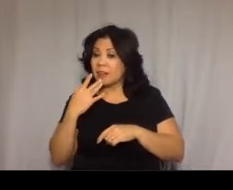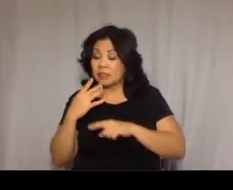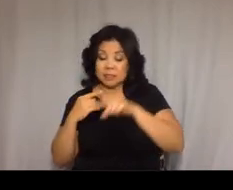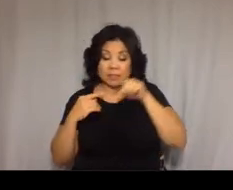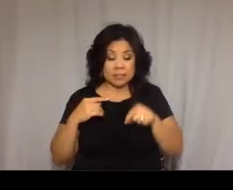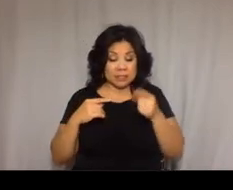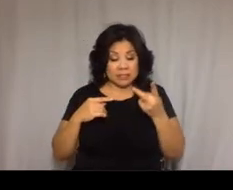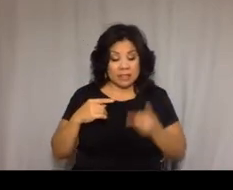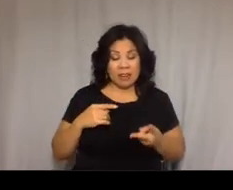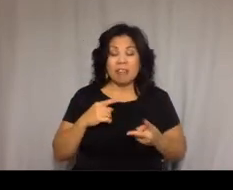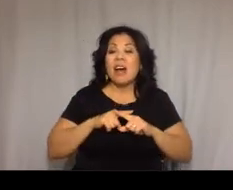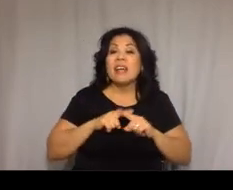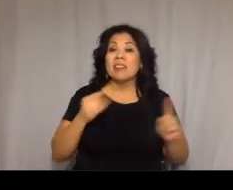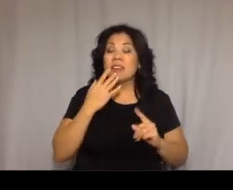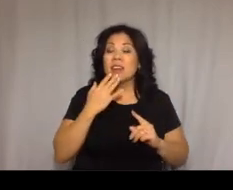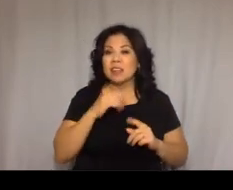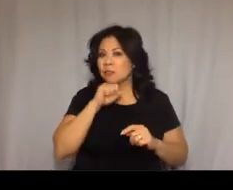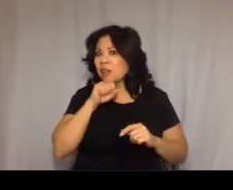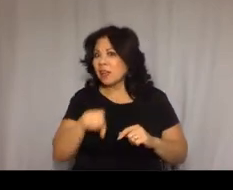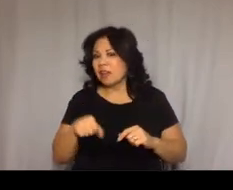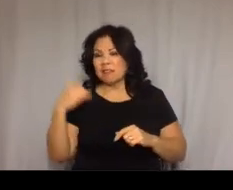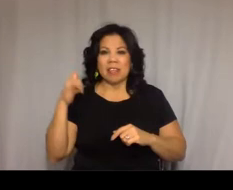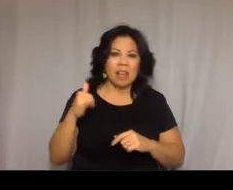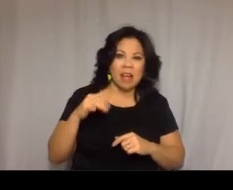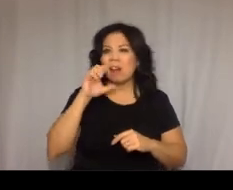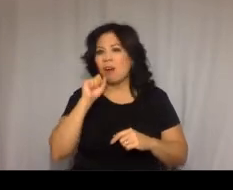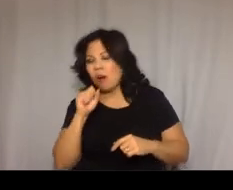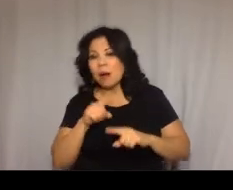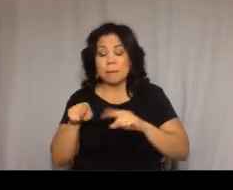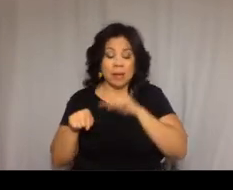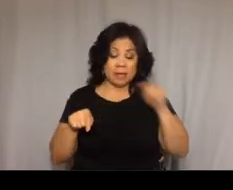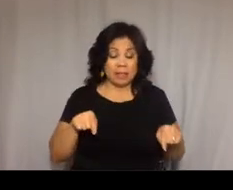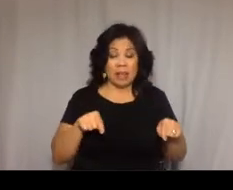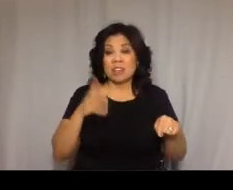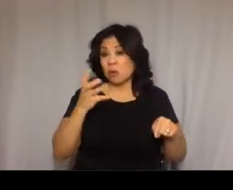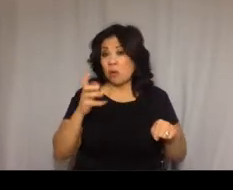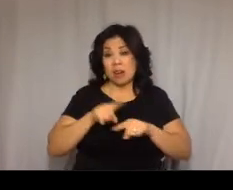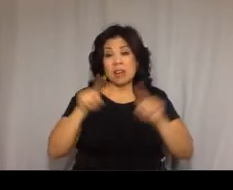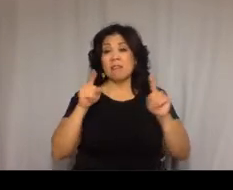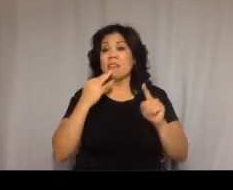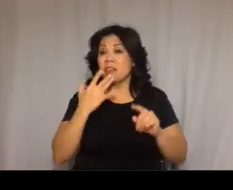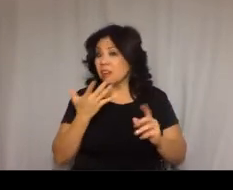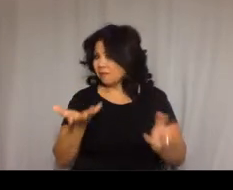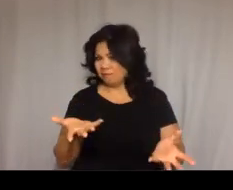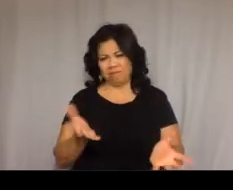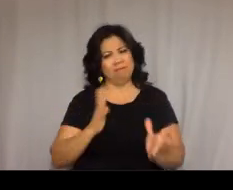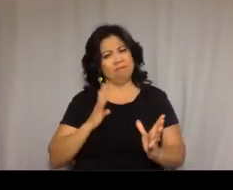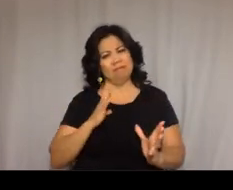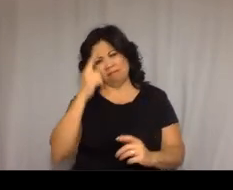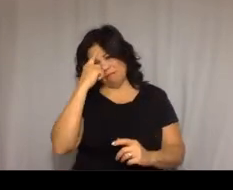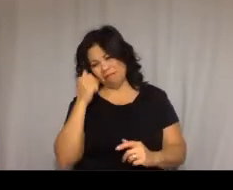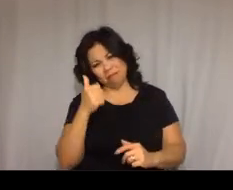I love that we've got yellows and oranges here, but if you want, this side of the butterfly could be a completely different family of color.